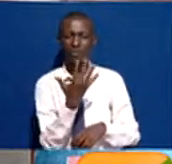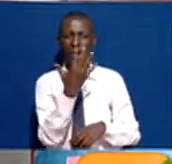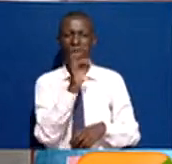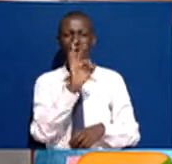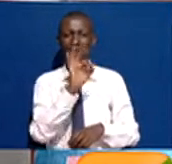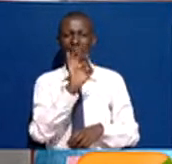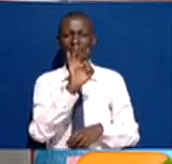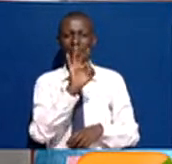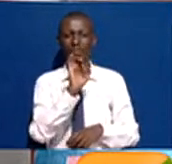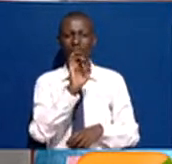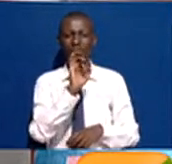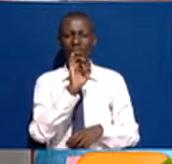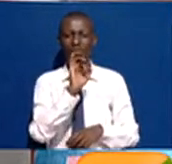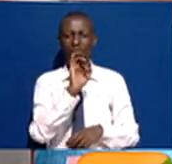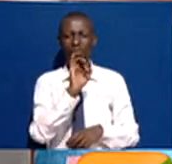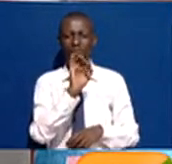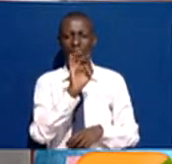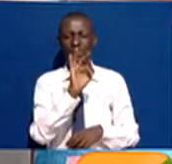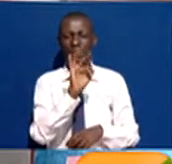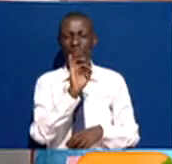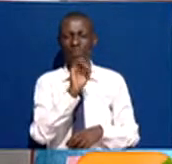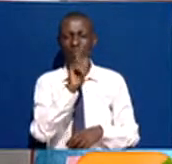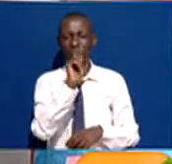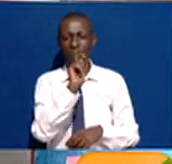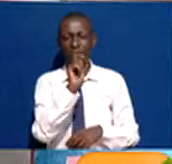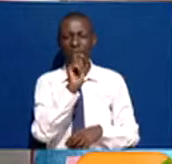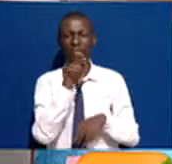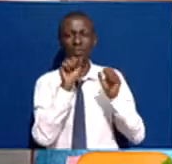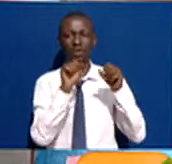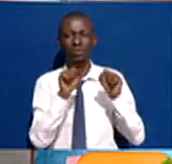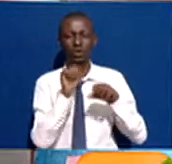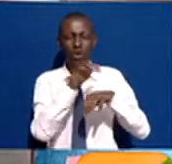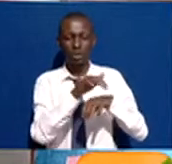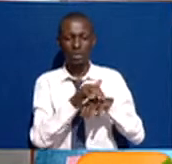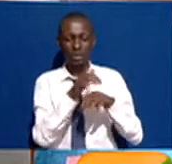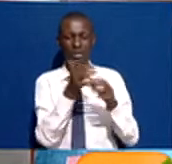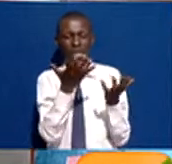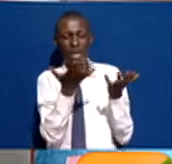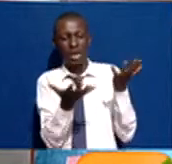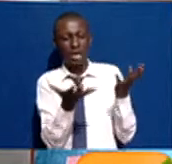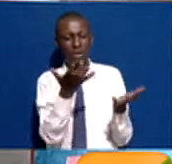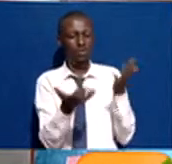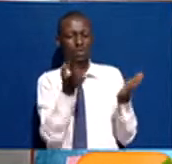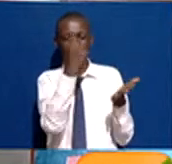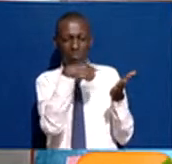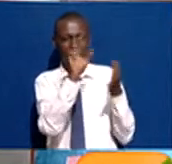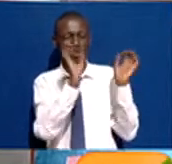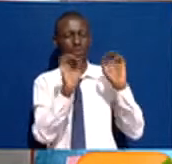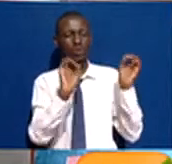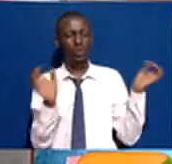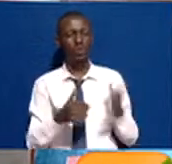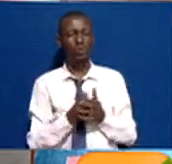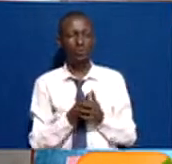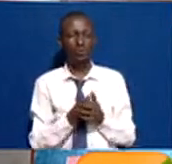is a possibility that you'll not attain the required weight, okay? You'll not be able to attain that.